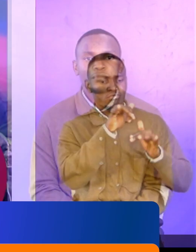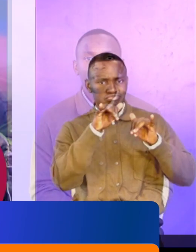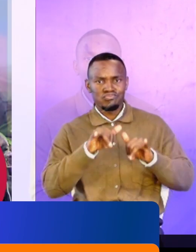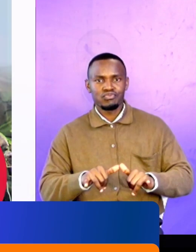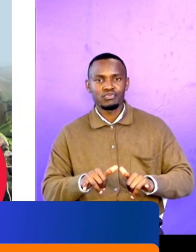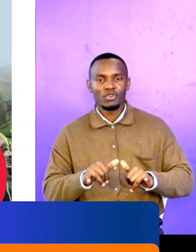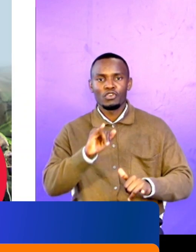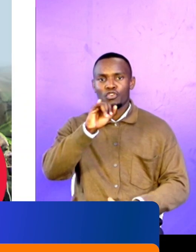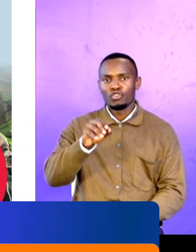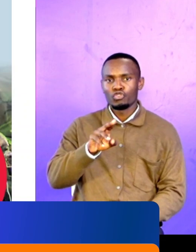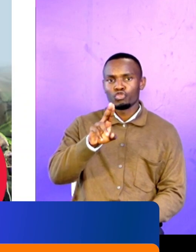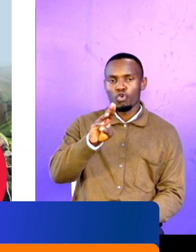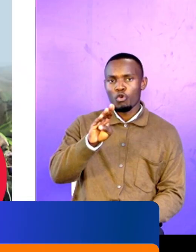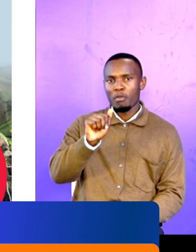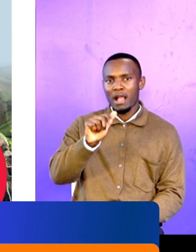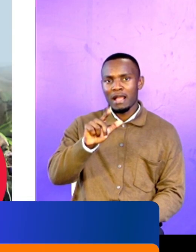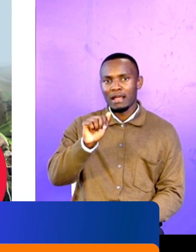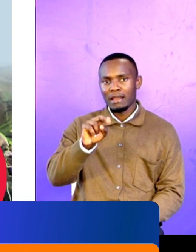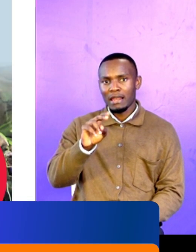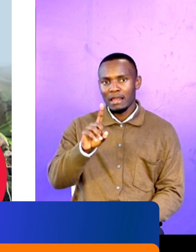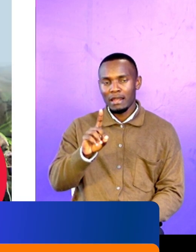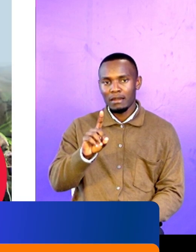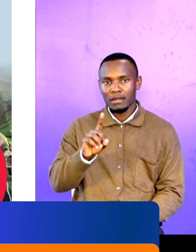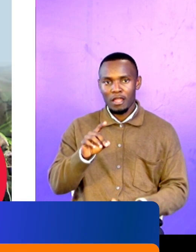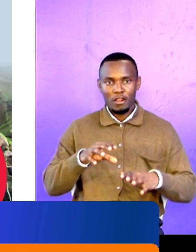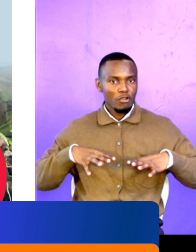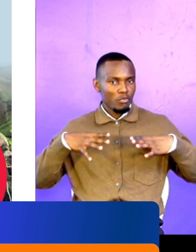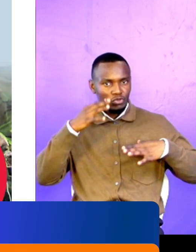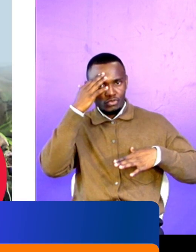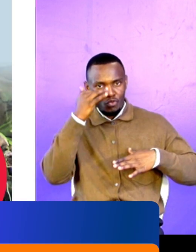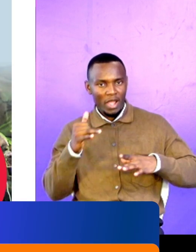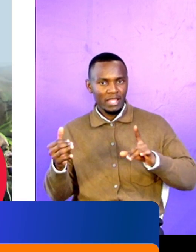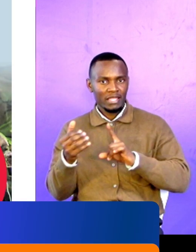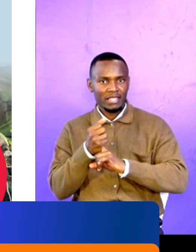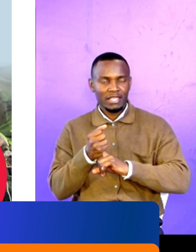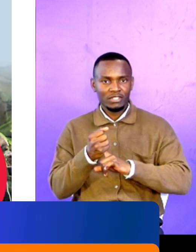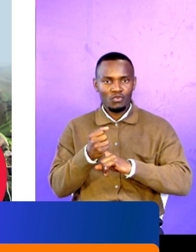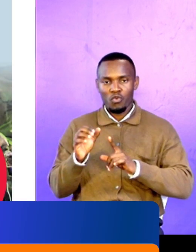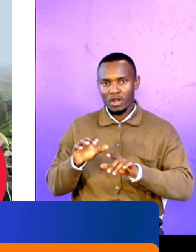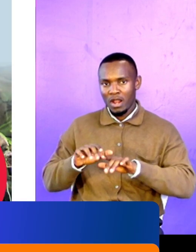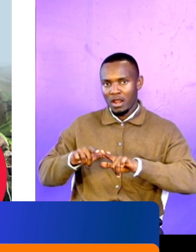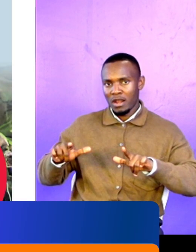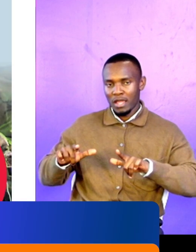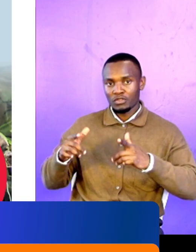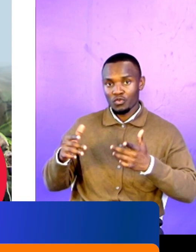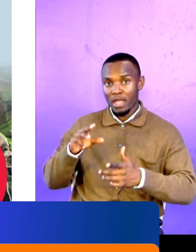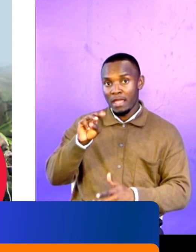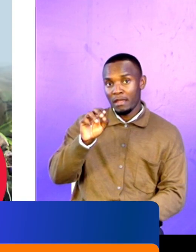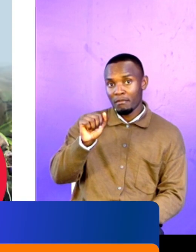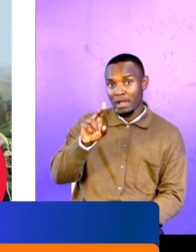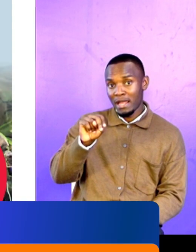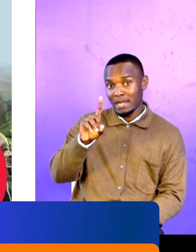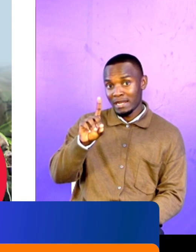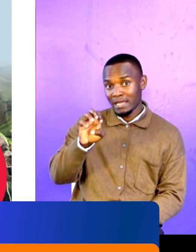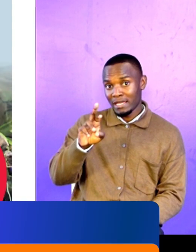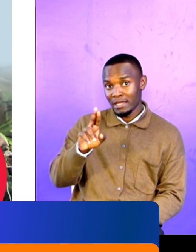Land fighters boast of seizing farms in Mandera and even thank Kenya for the warm welcome.